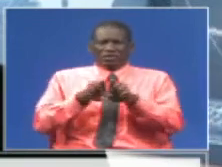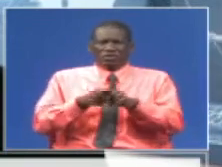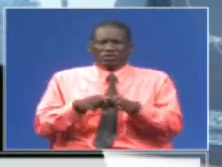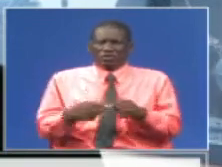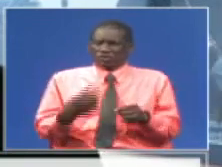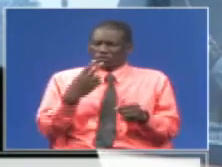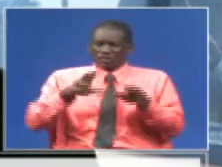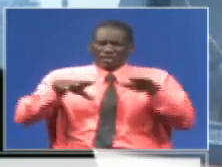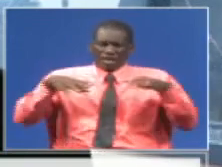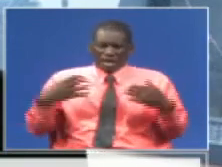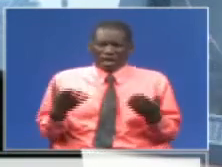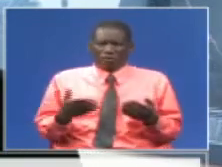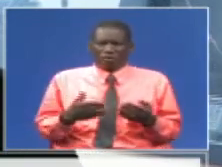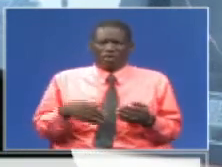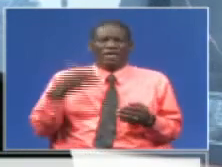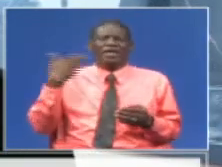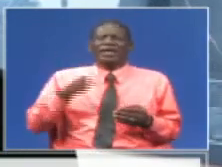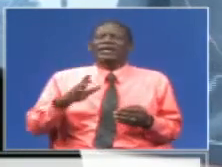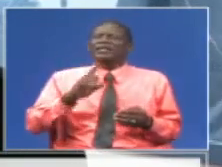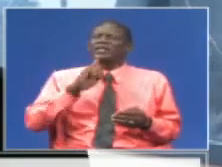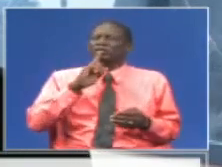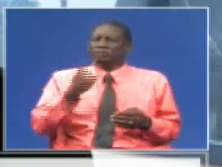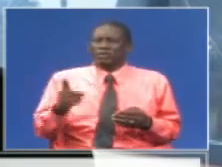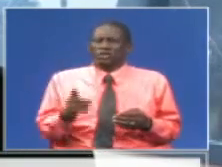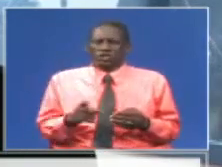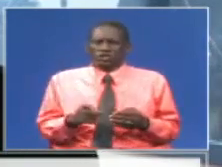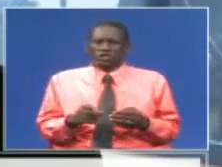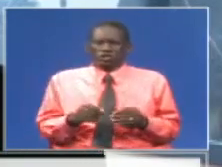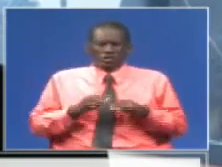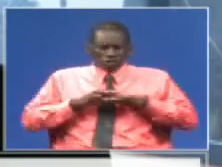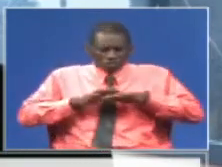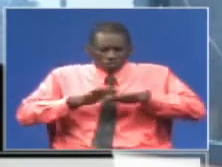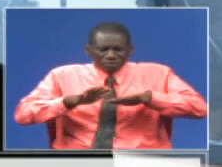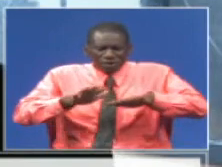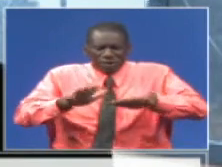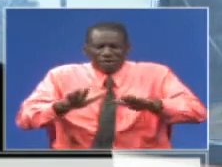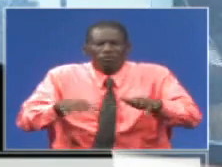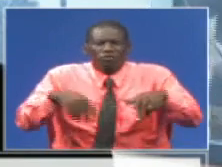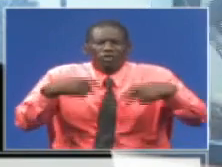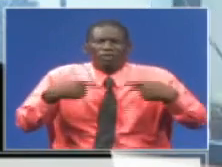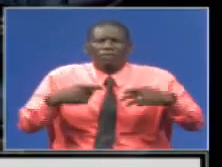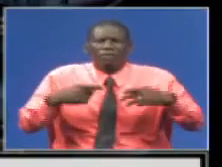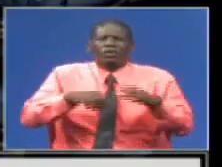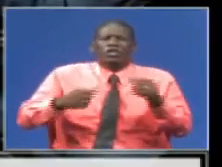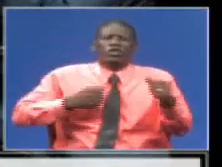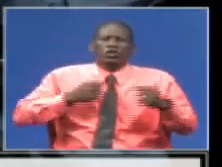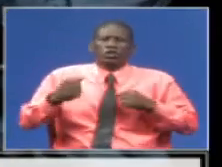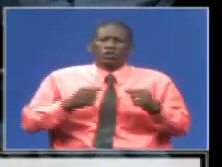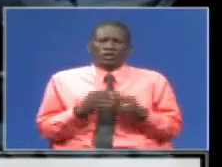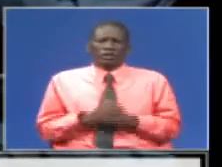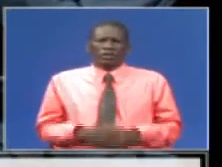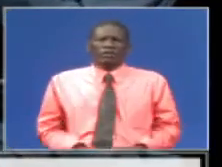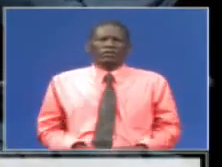see how the hate speech infiltrated the population in Rwanda.